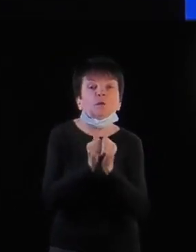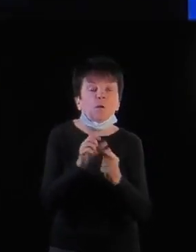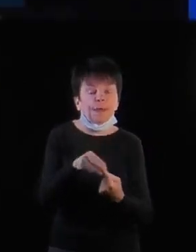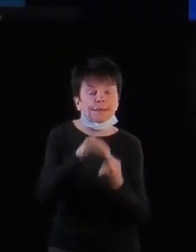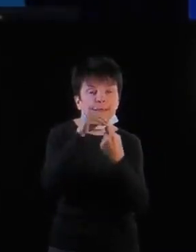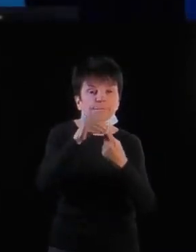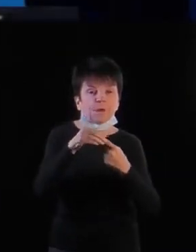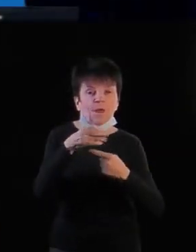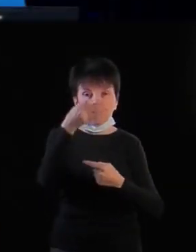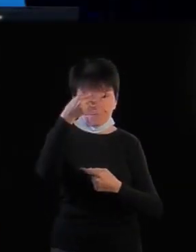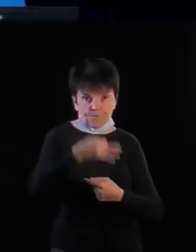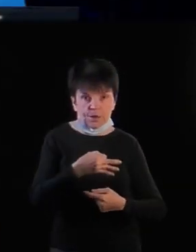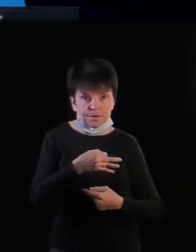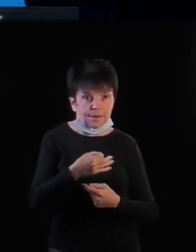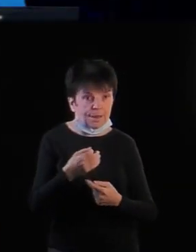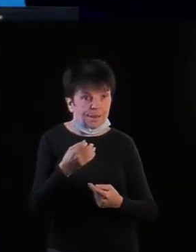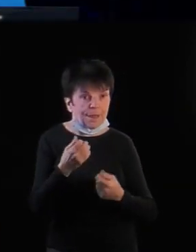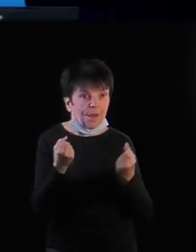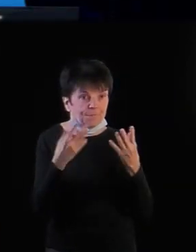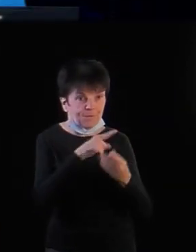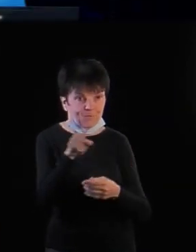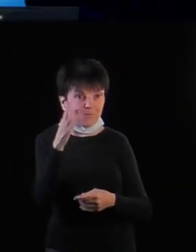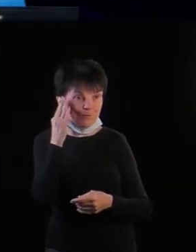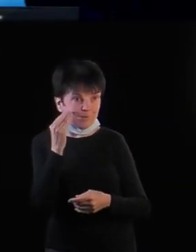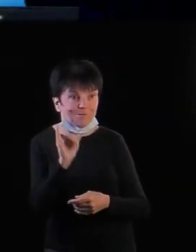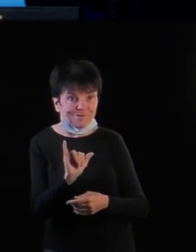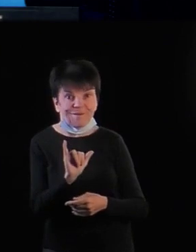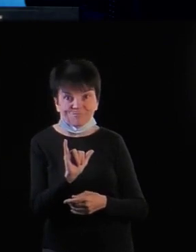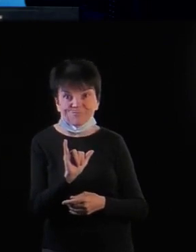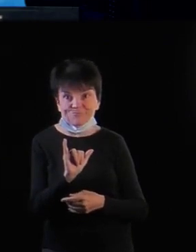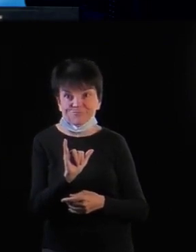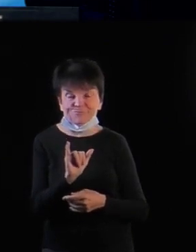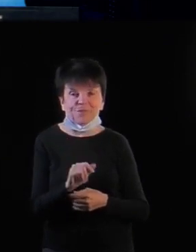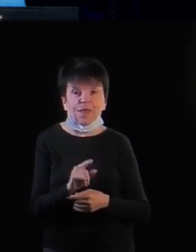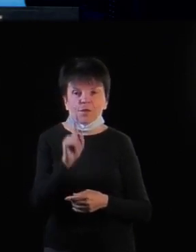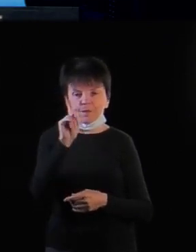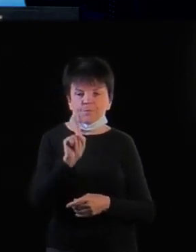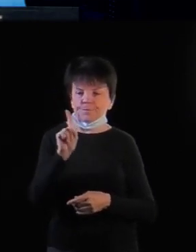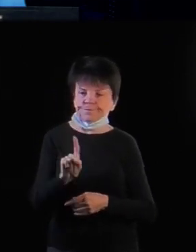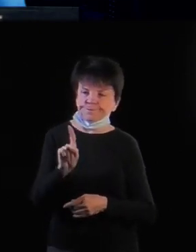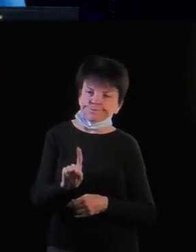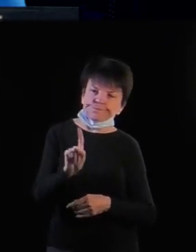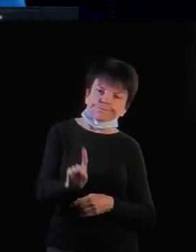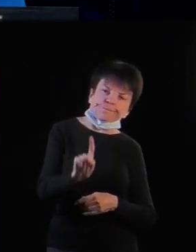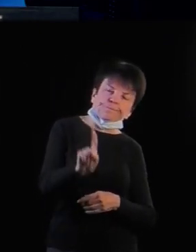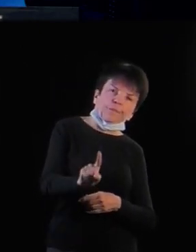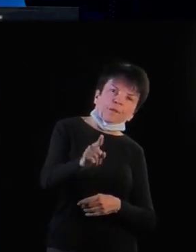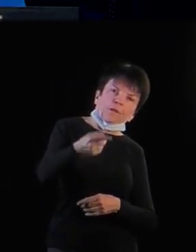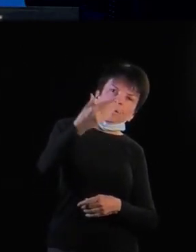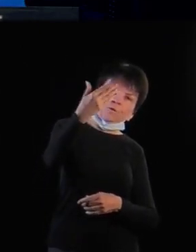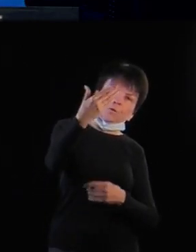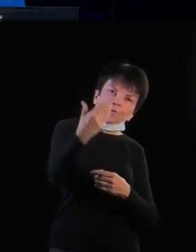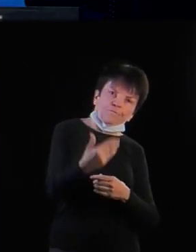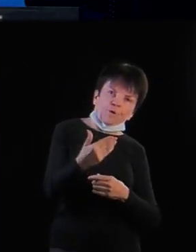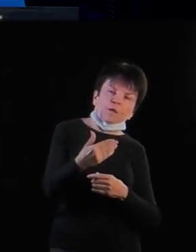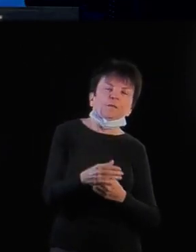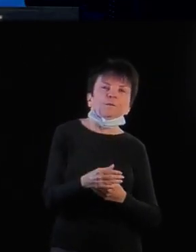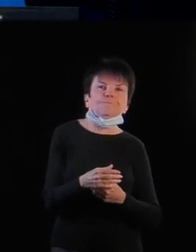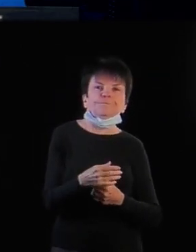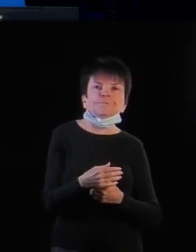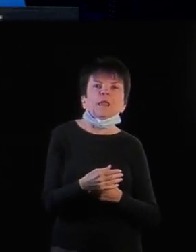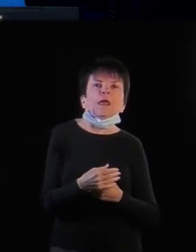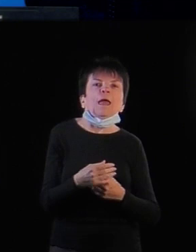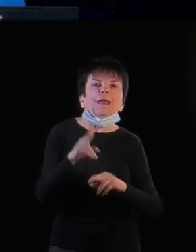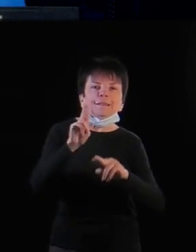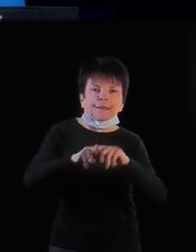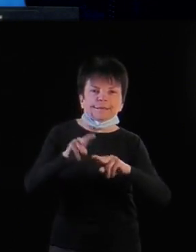front row. How many of you have ever experienced that? And so they walked down to the front row. They sat down. They're